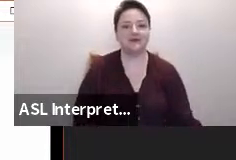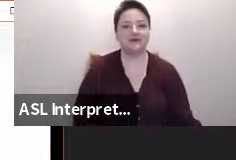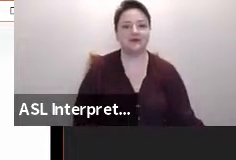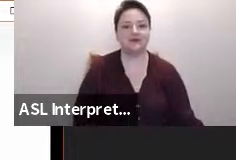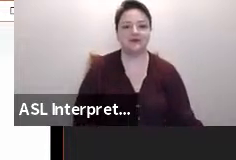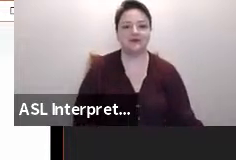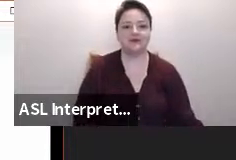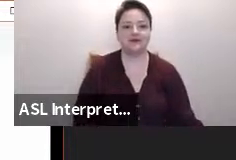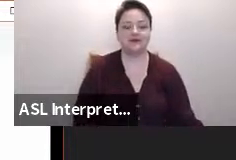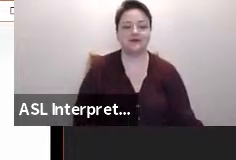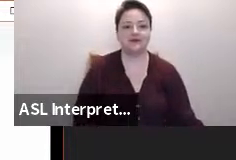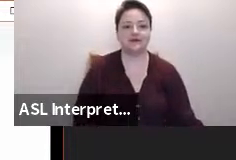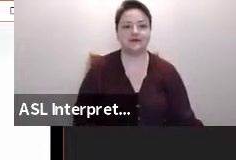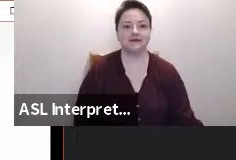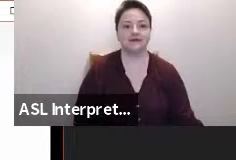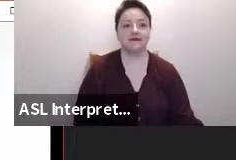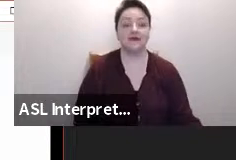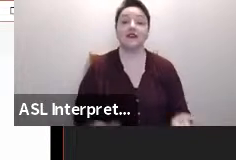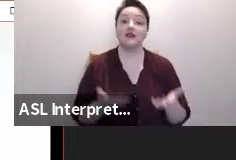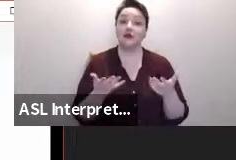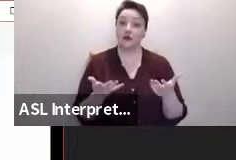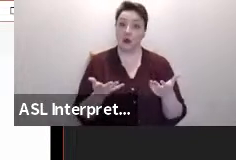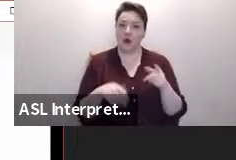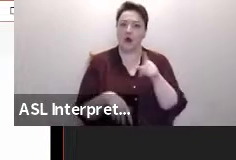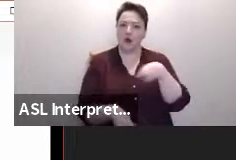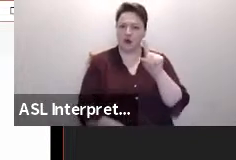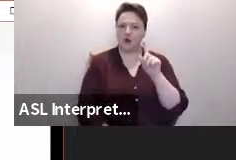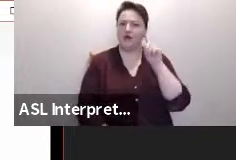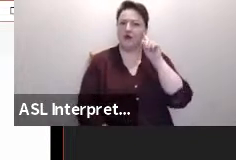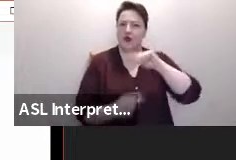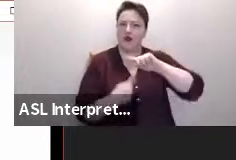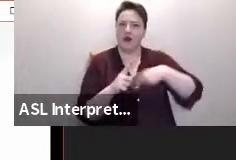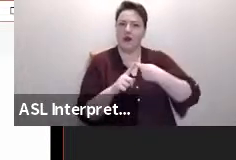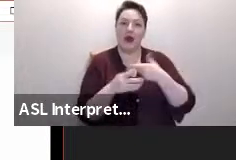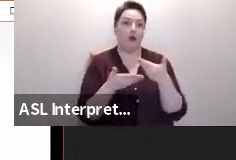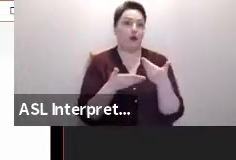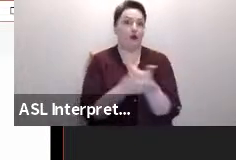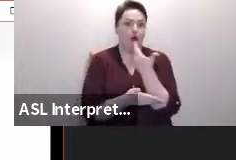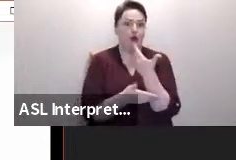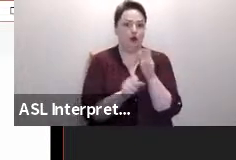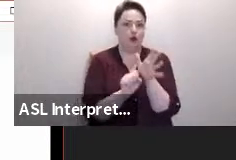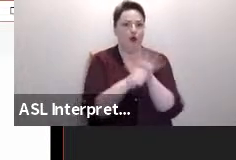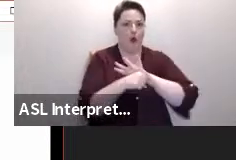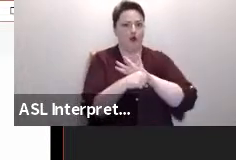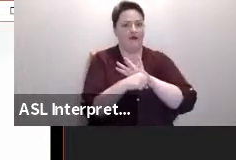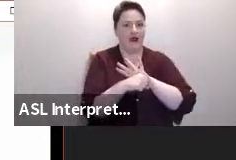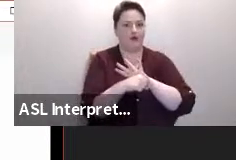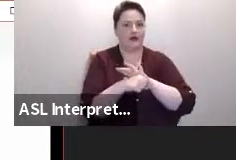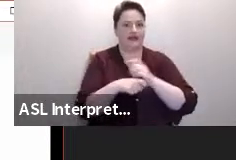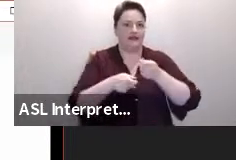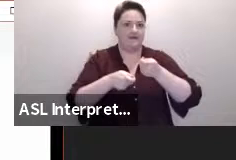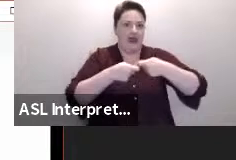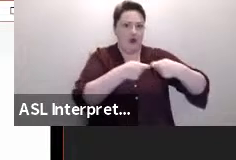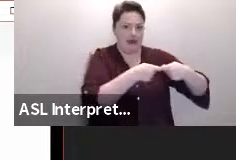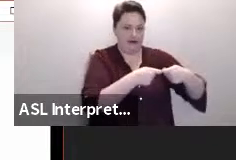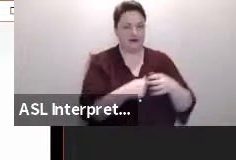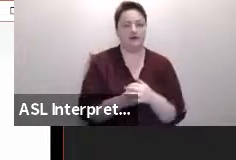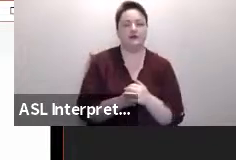So I'm sure you've heard about the new variants. What's important to note is